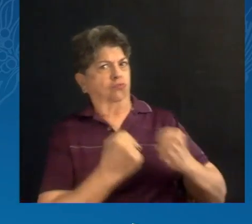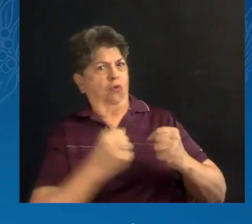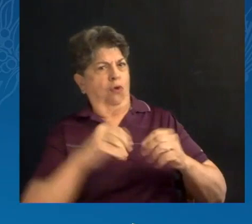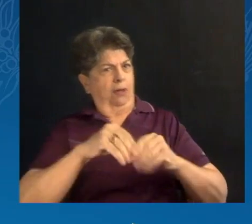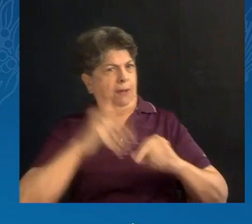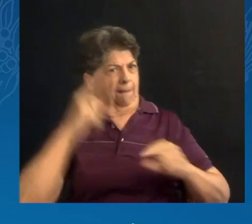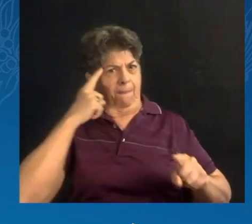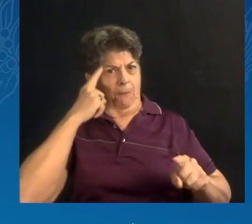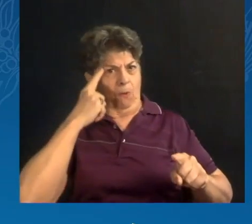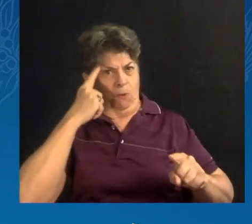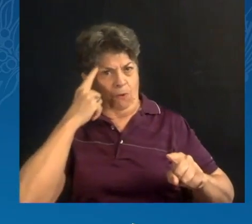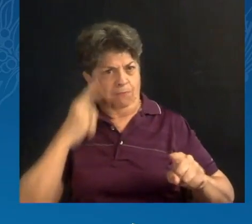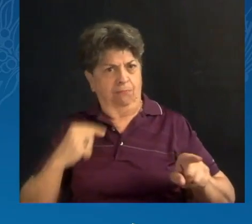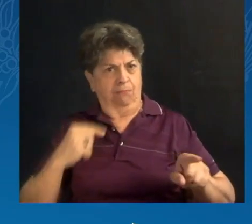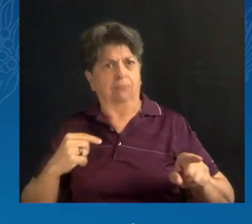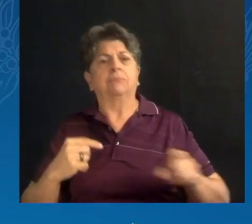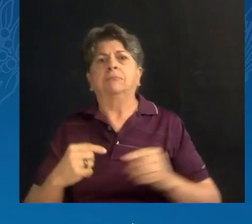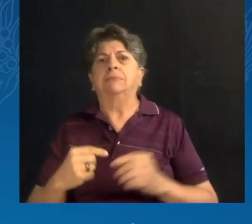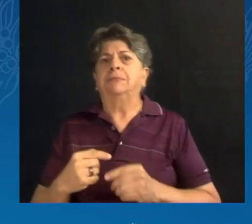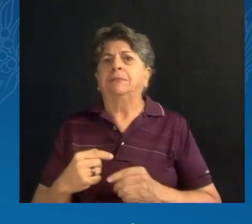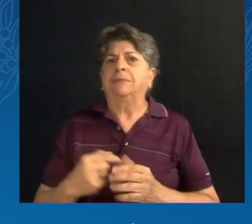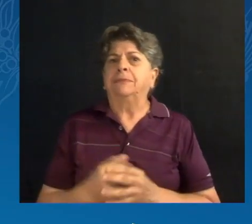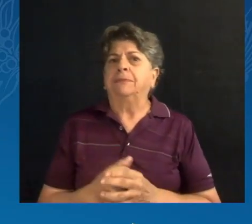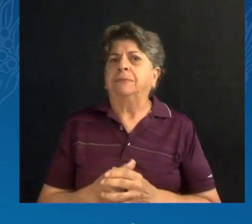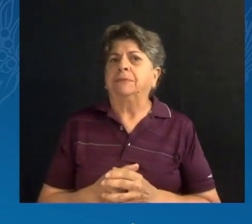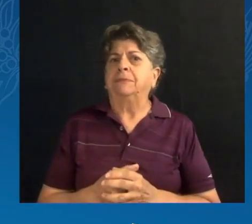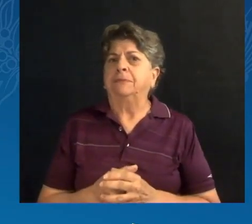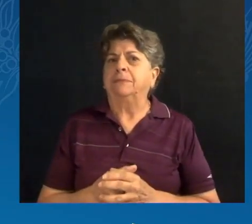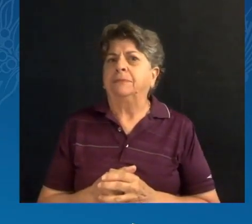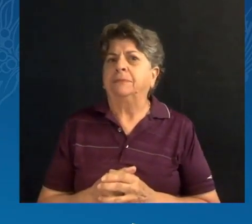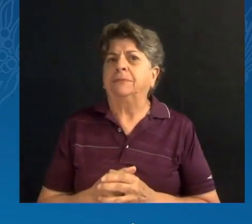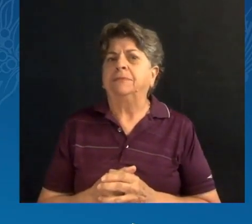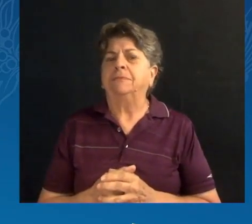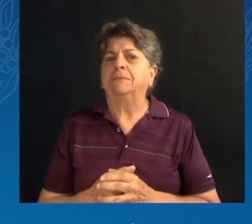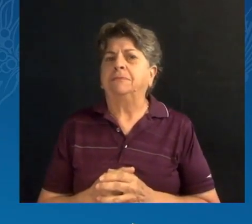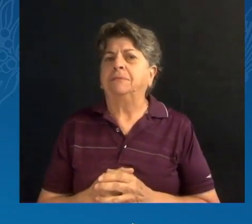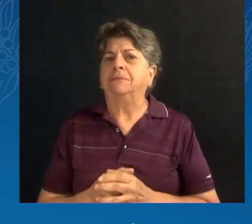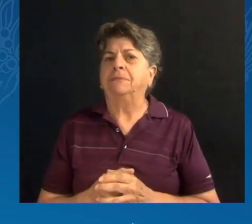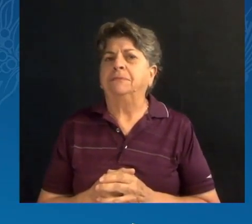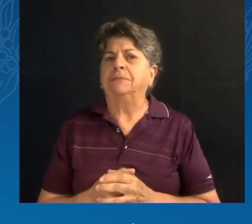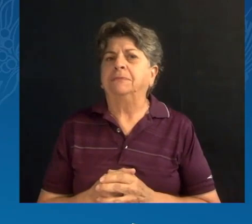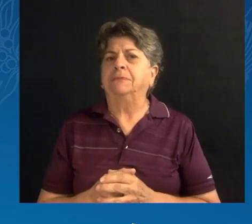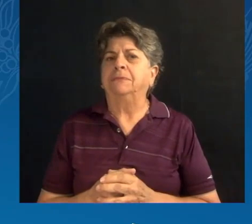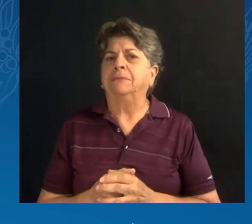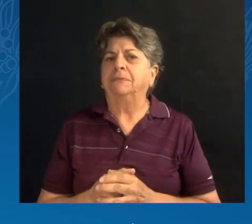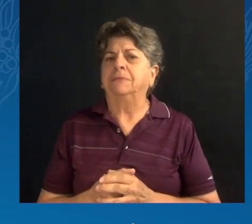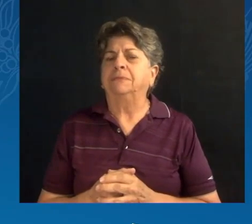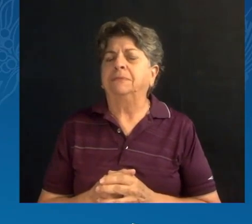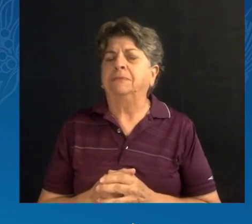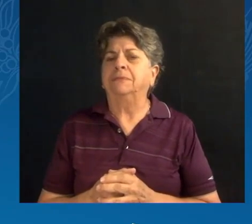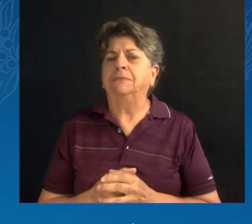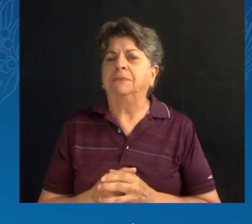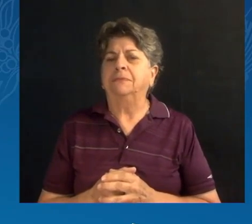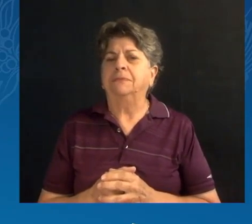history of Mongol Empire and green landscapes and never-ending blue sky. In